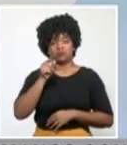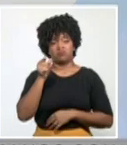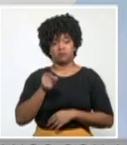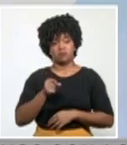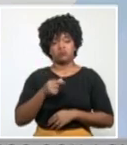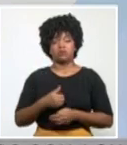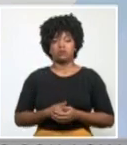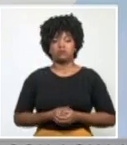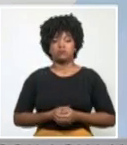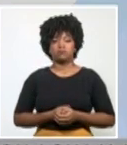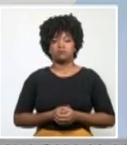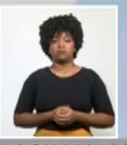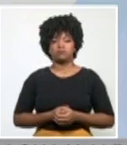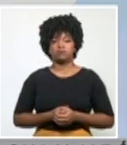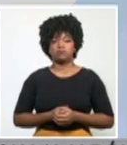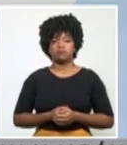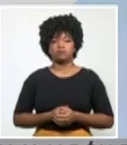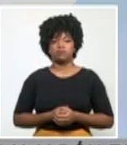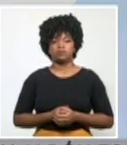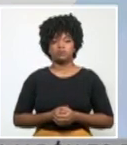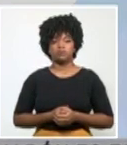more.